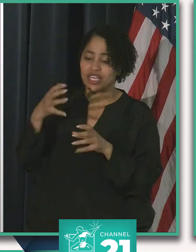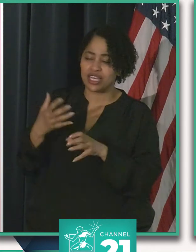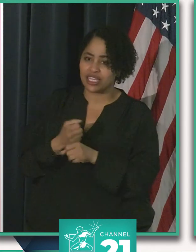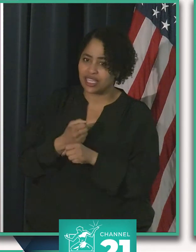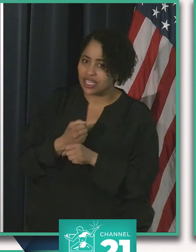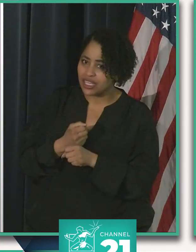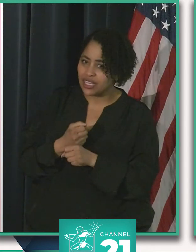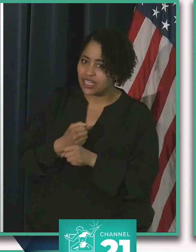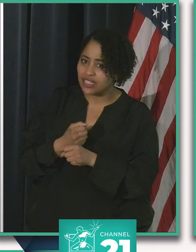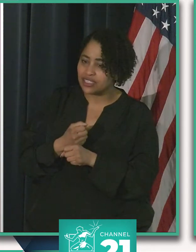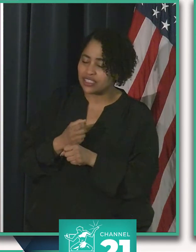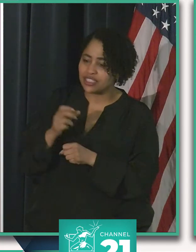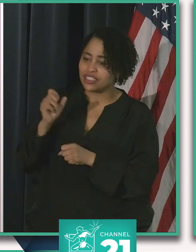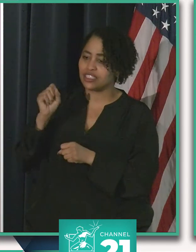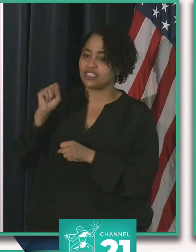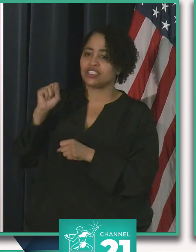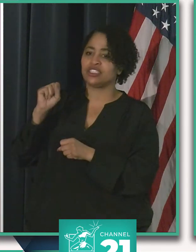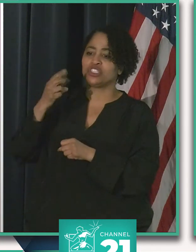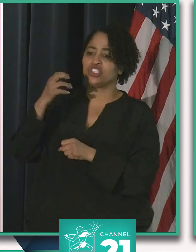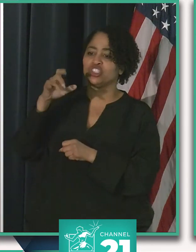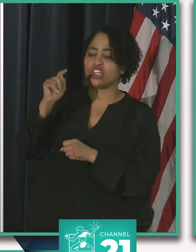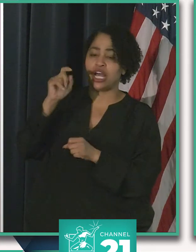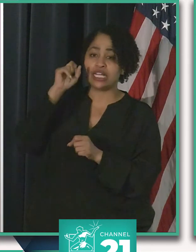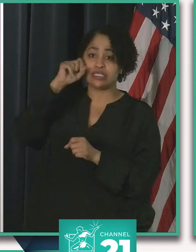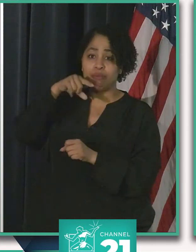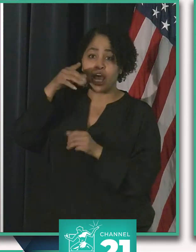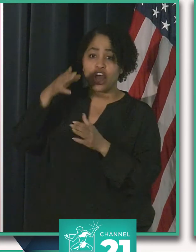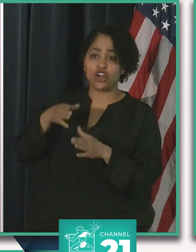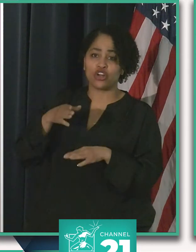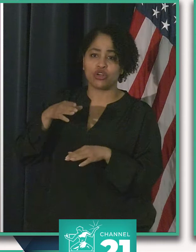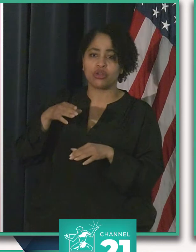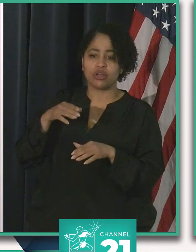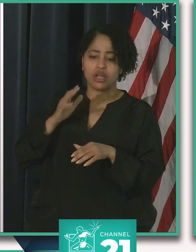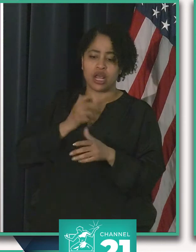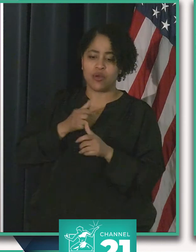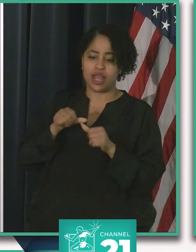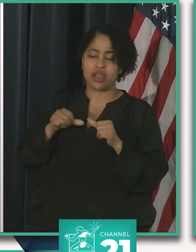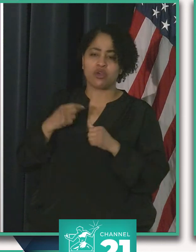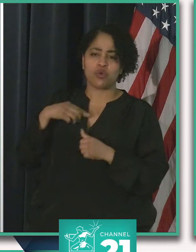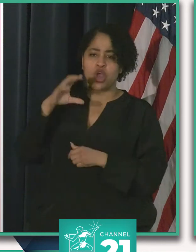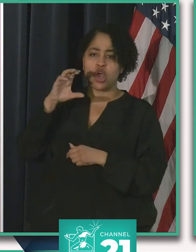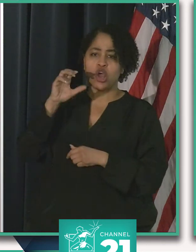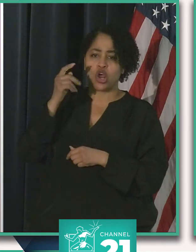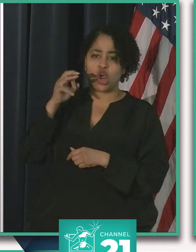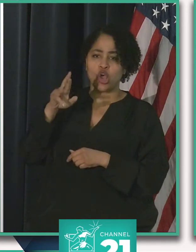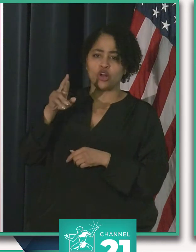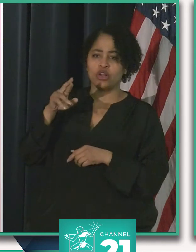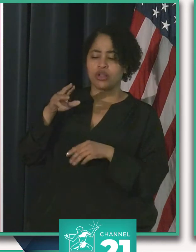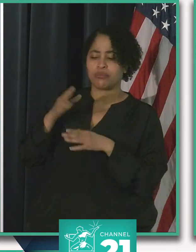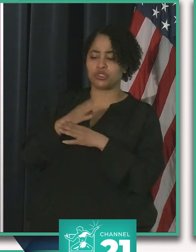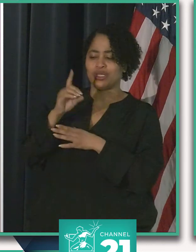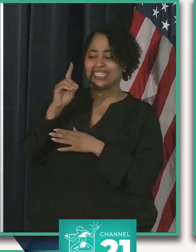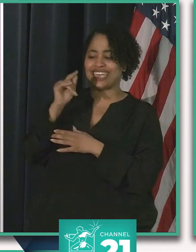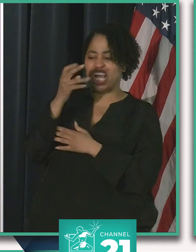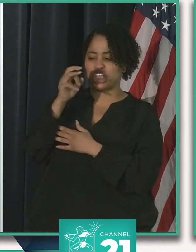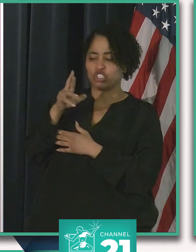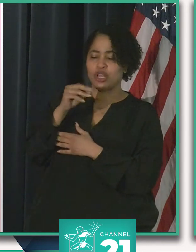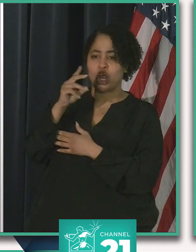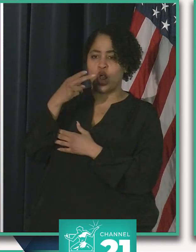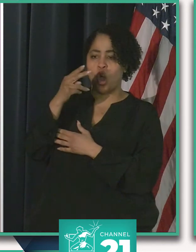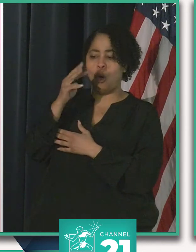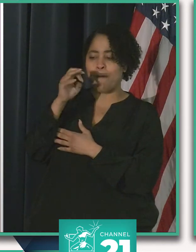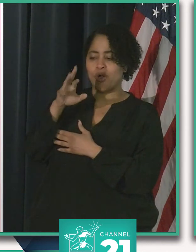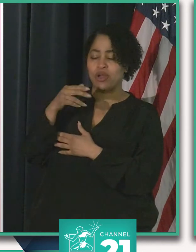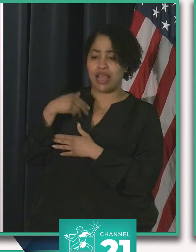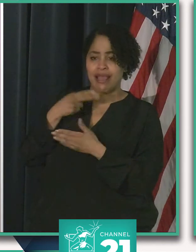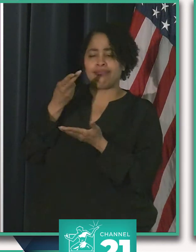ShotSpotter in our neighborhood. Mm-hmm. We're on Carter between Dexter and Homer. I lay in bed